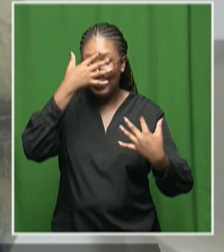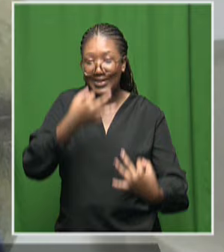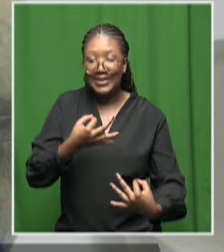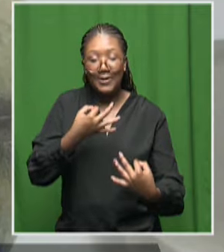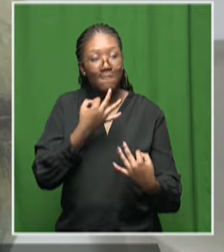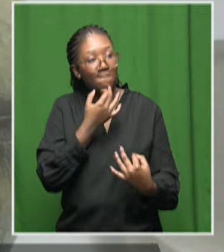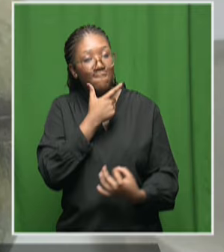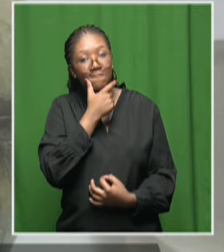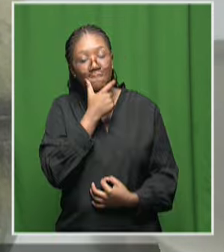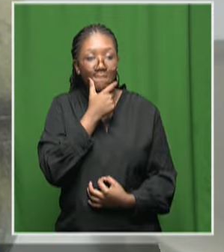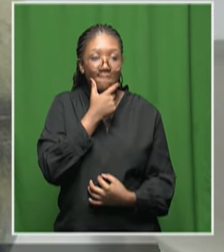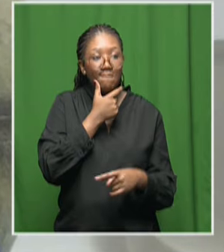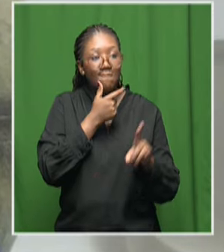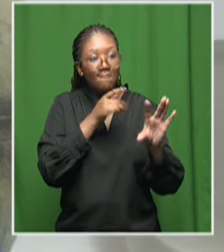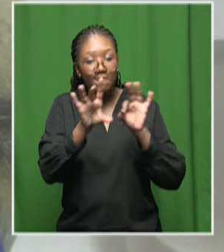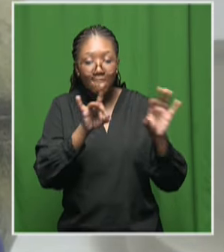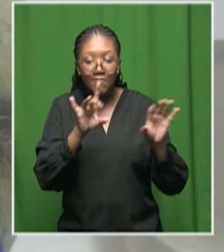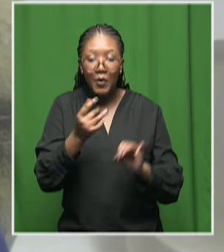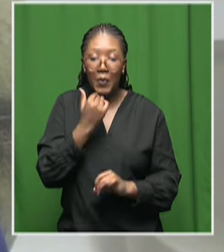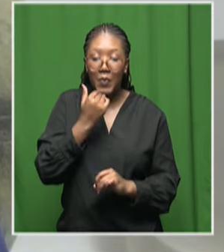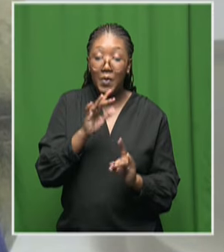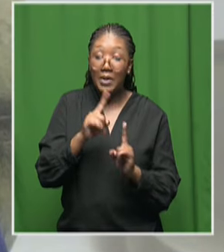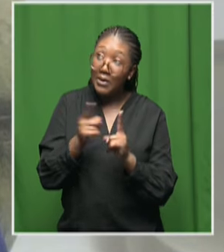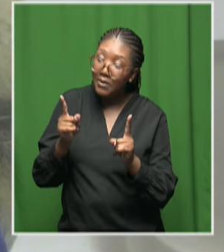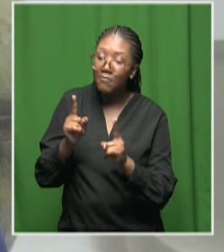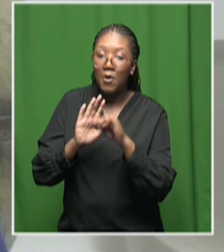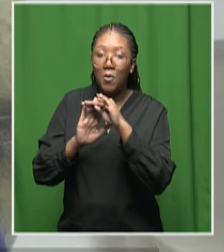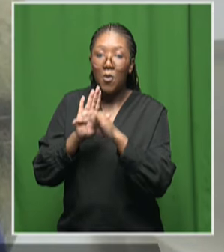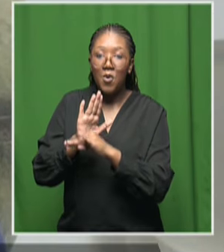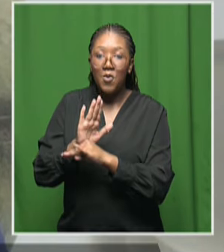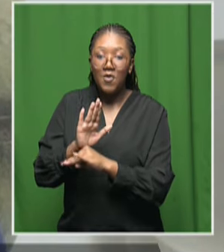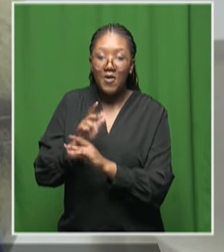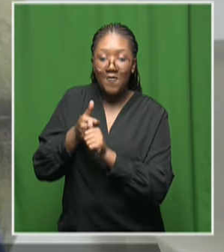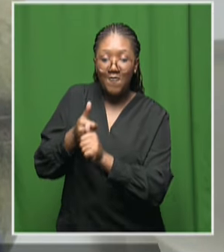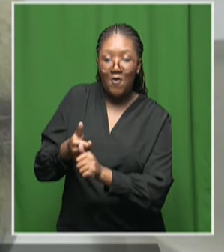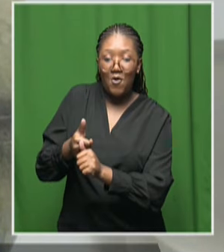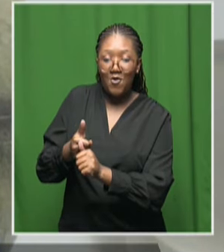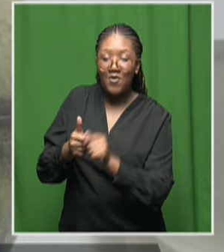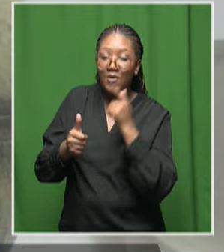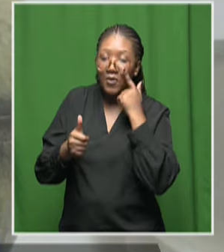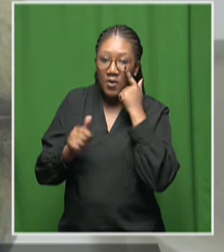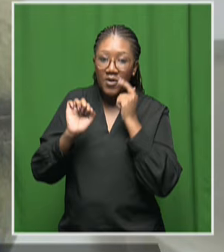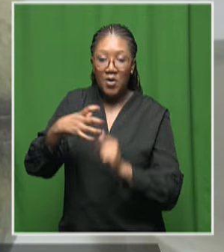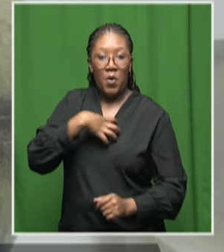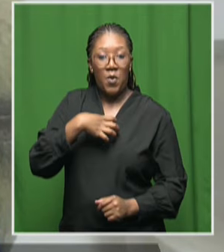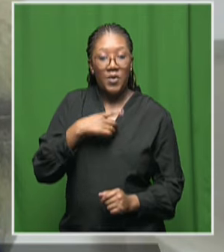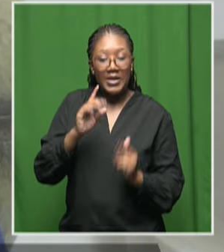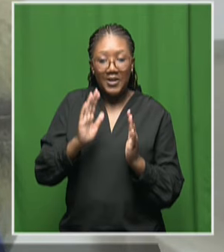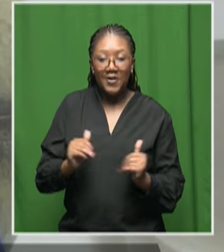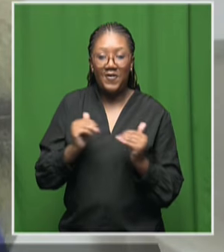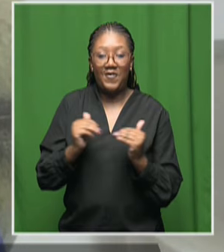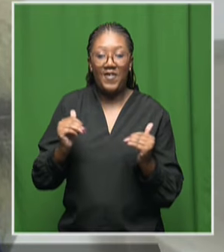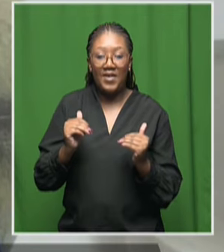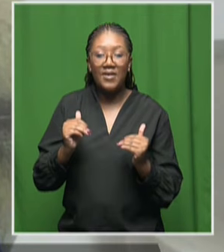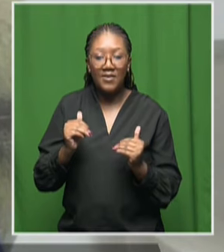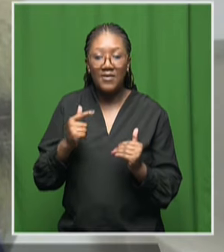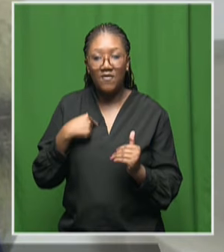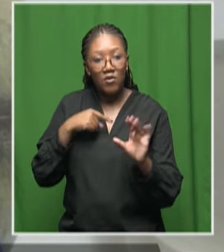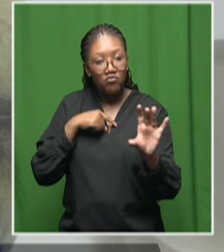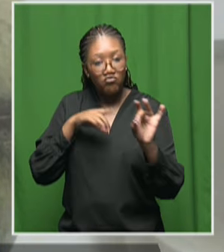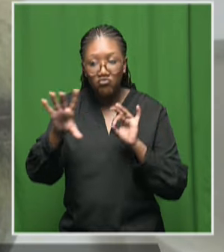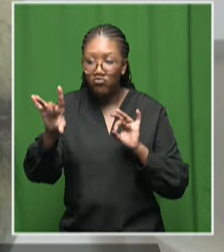we have, they've got their own criteria. So it just makes it fair, and they pick out